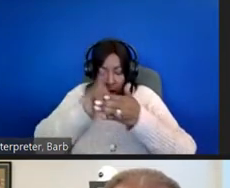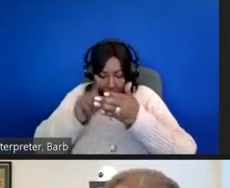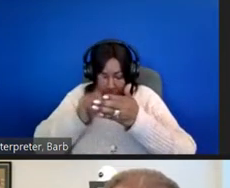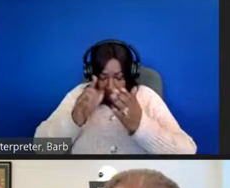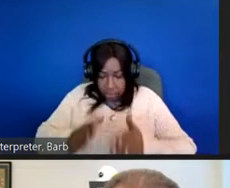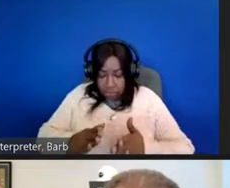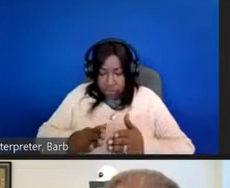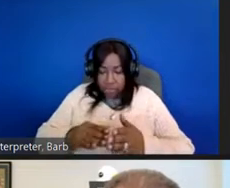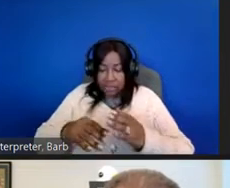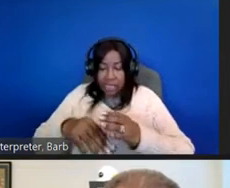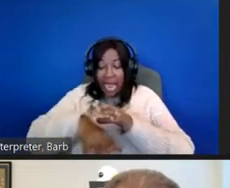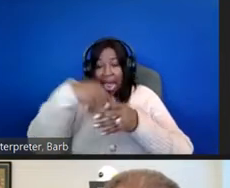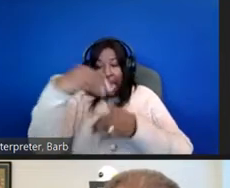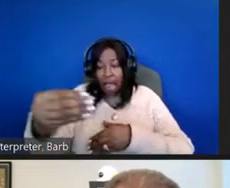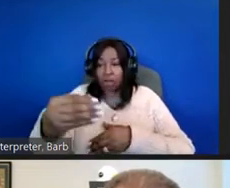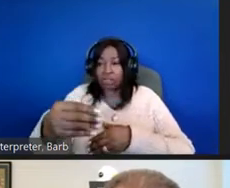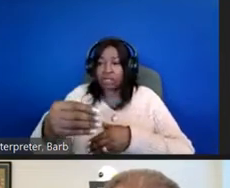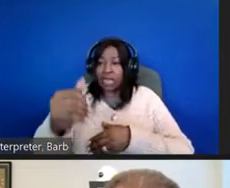every day,